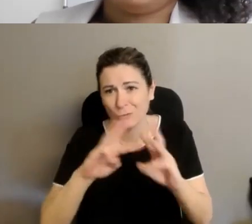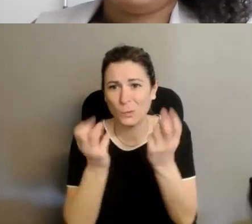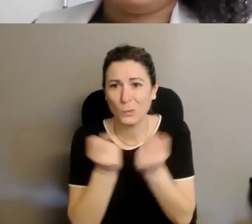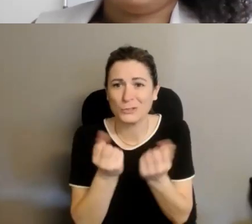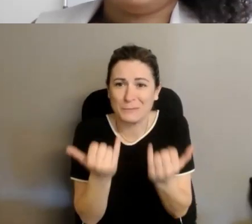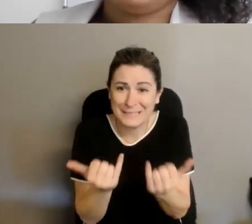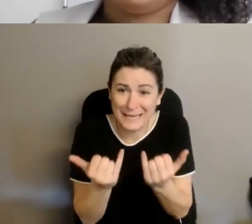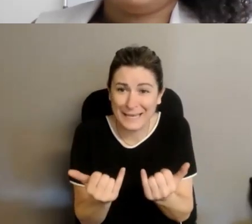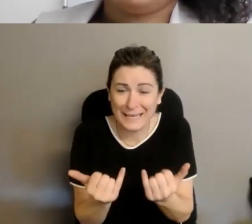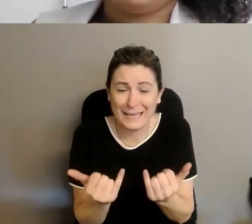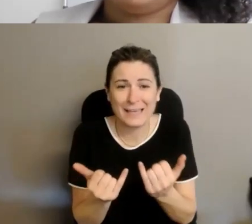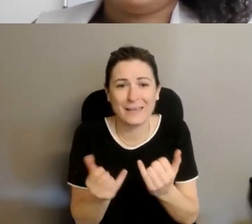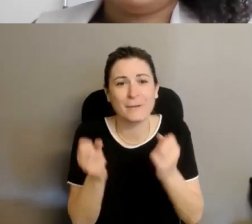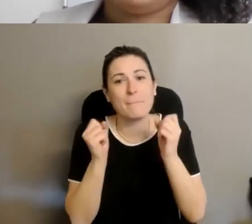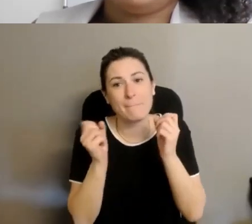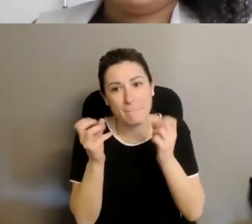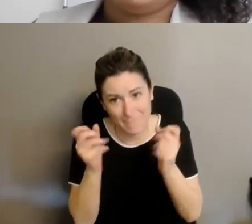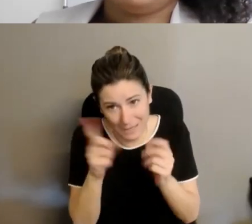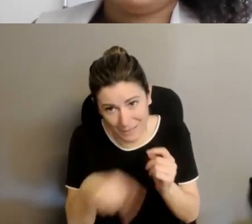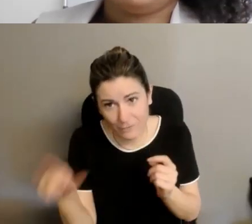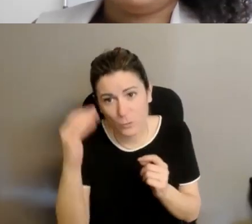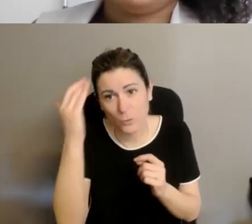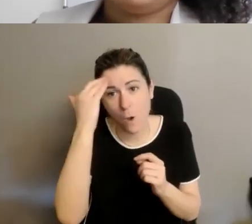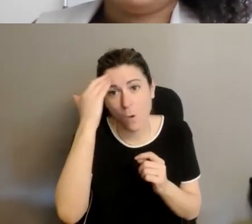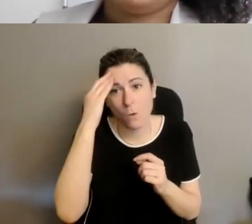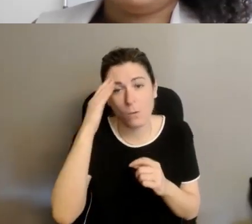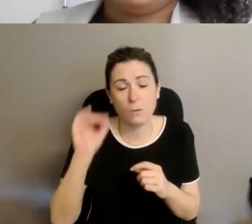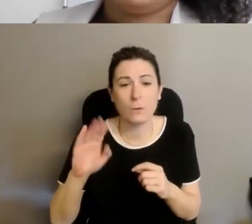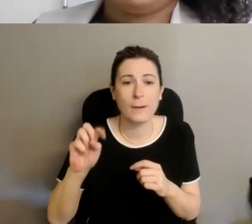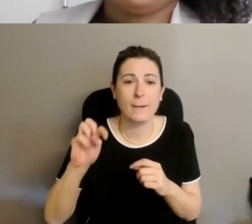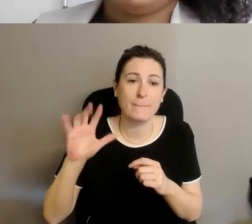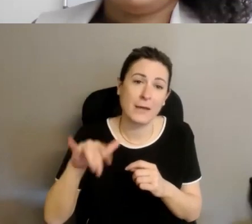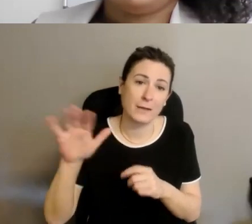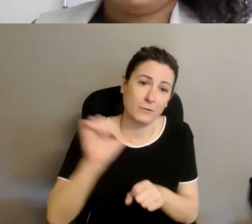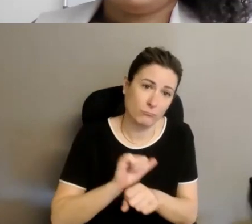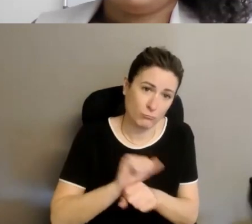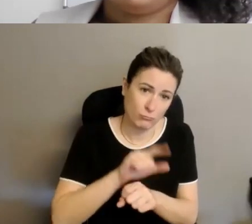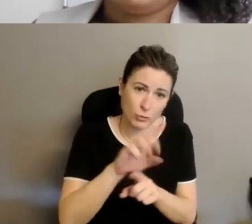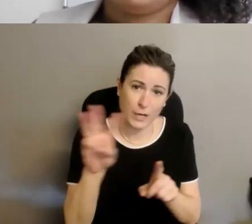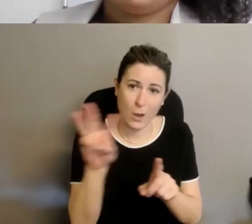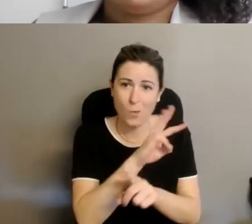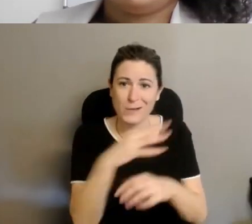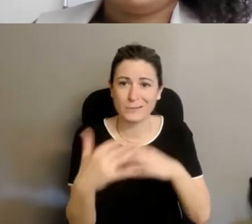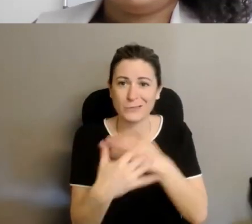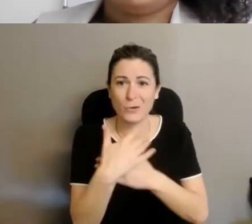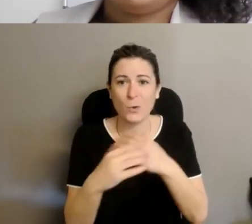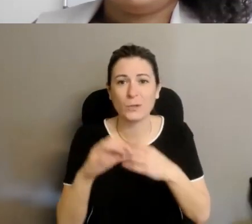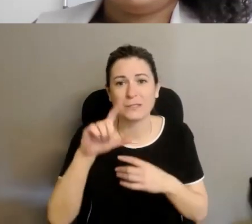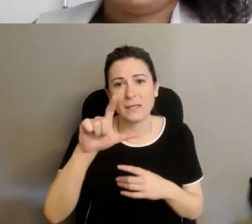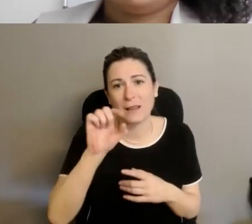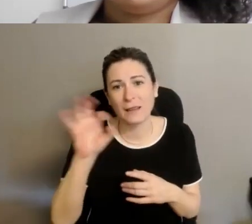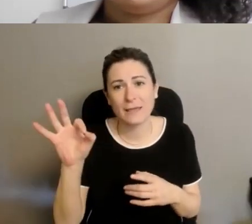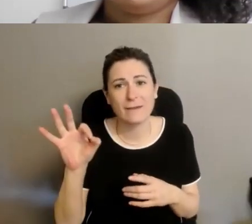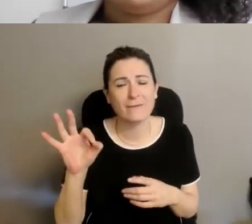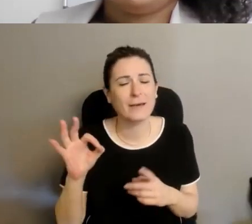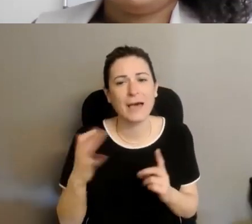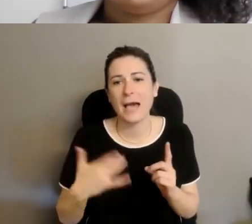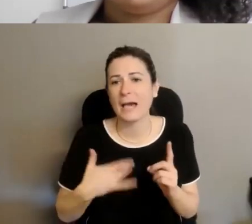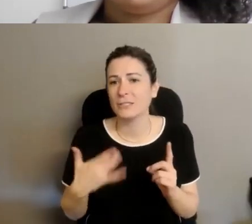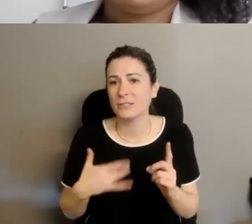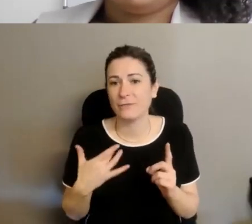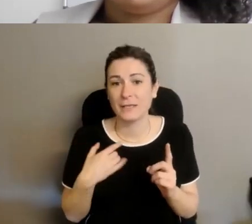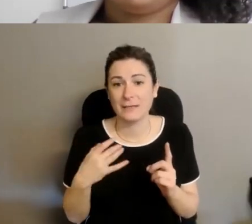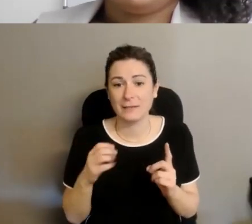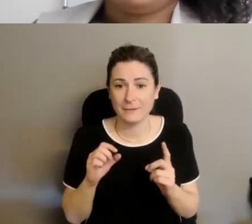you guys do at West Coast Leaf, and, you know, I just believe that with the will of all